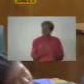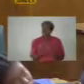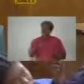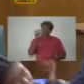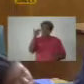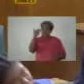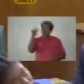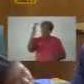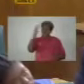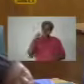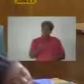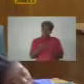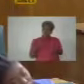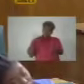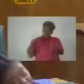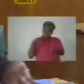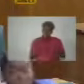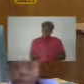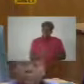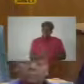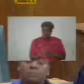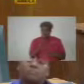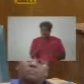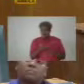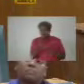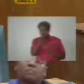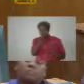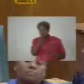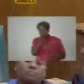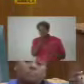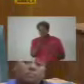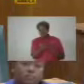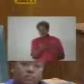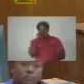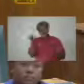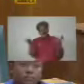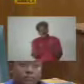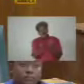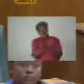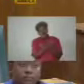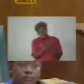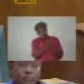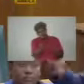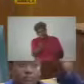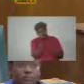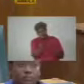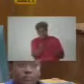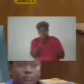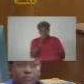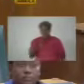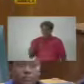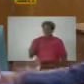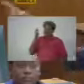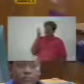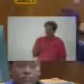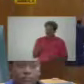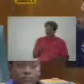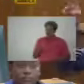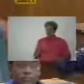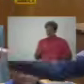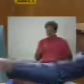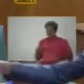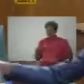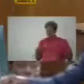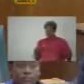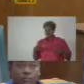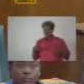airport because of traffic. When that zone was identified, it was to be park and ride from out by